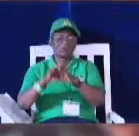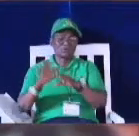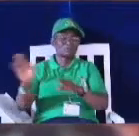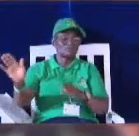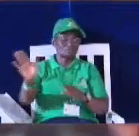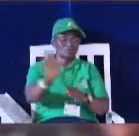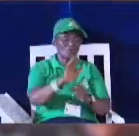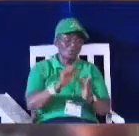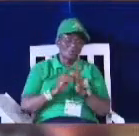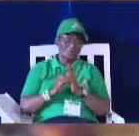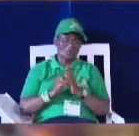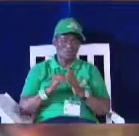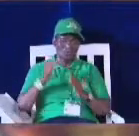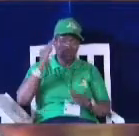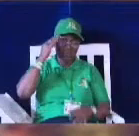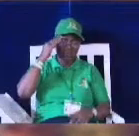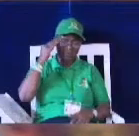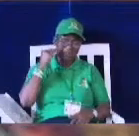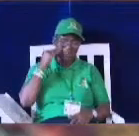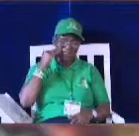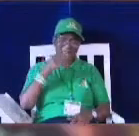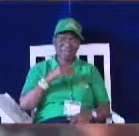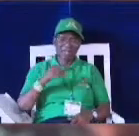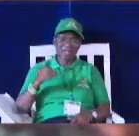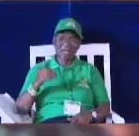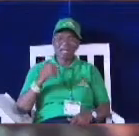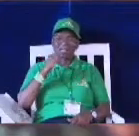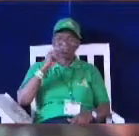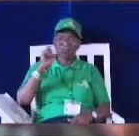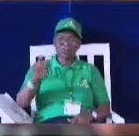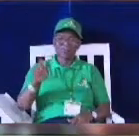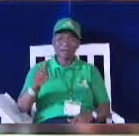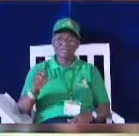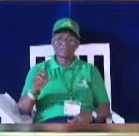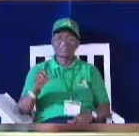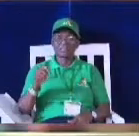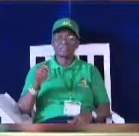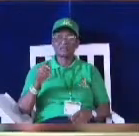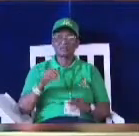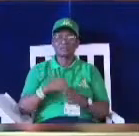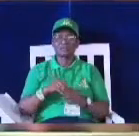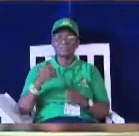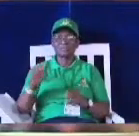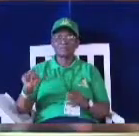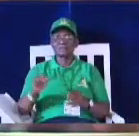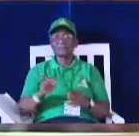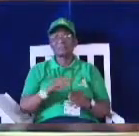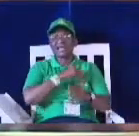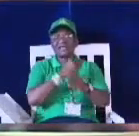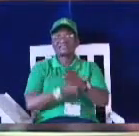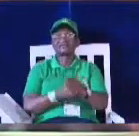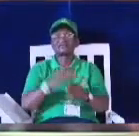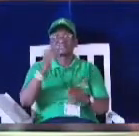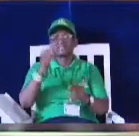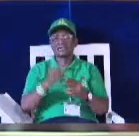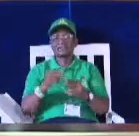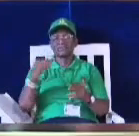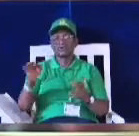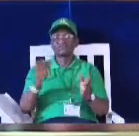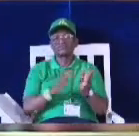and commanding the mighty name of Jesus that you'll be healed.